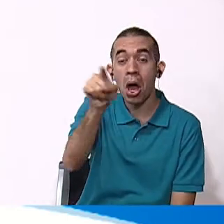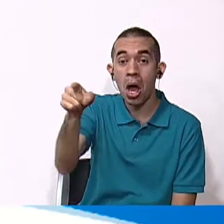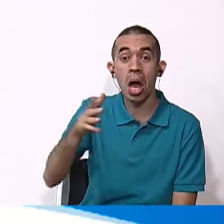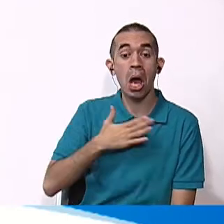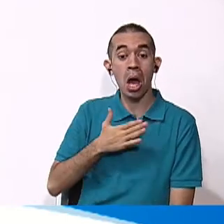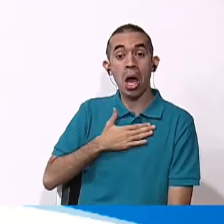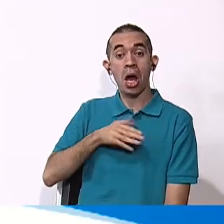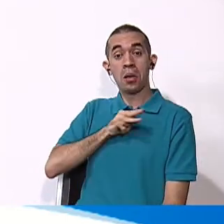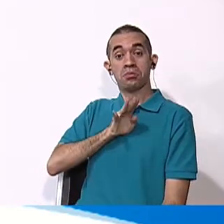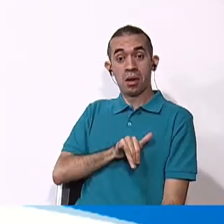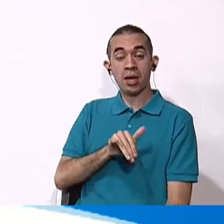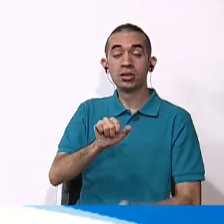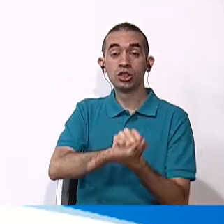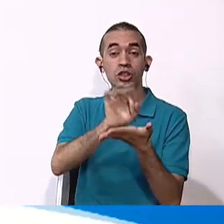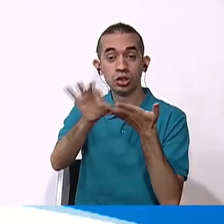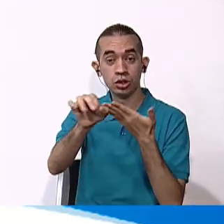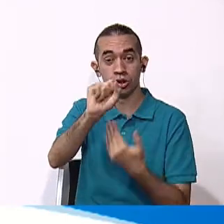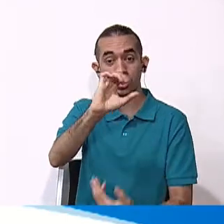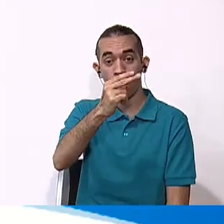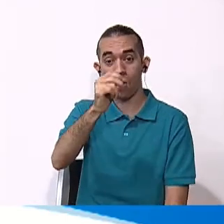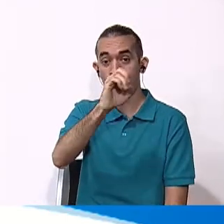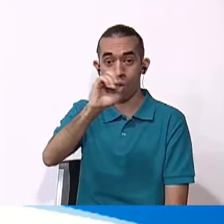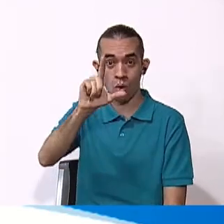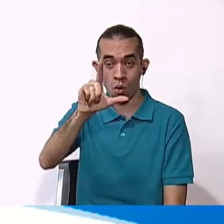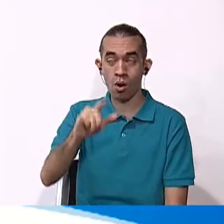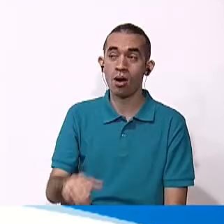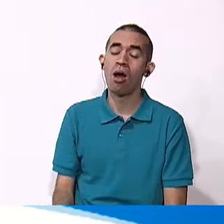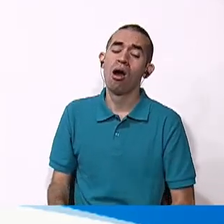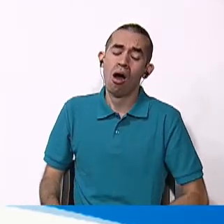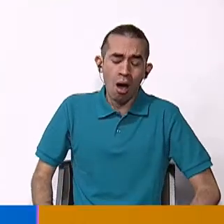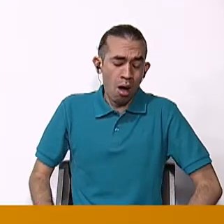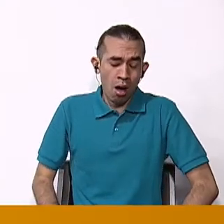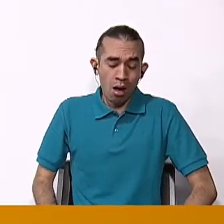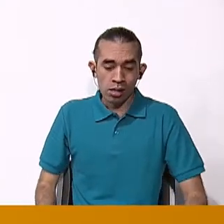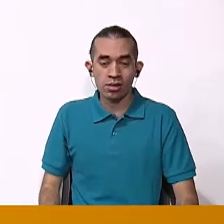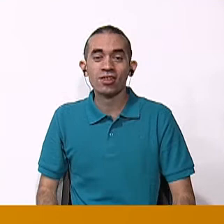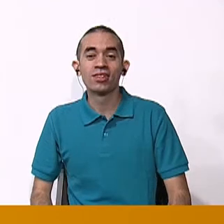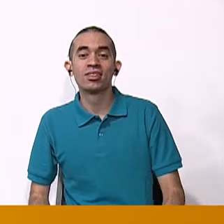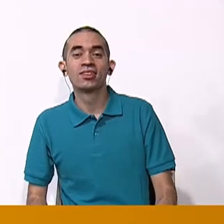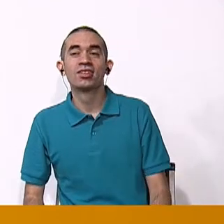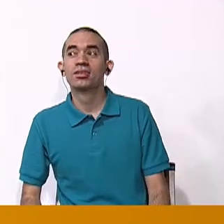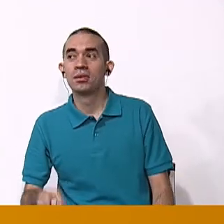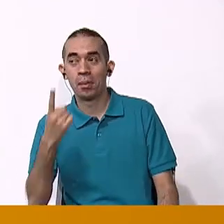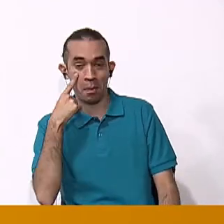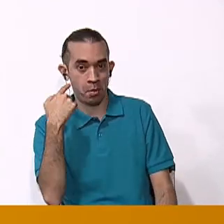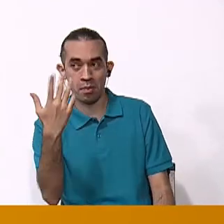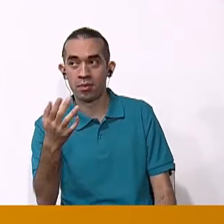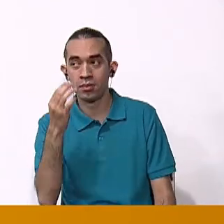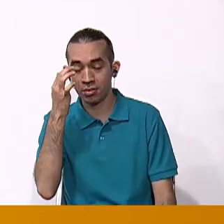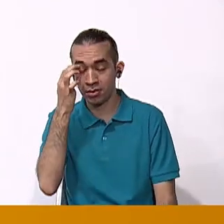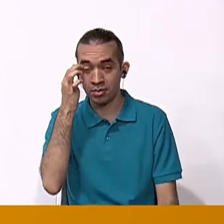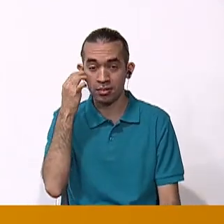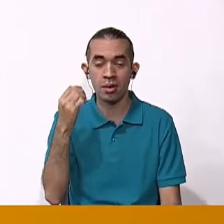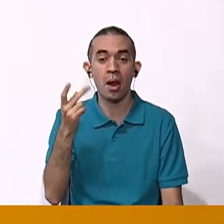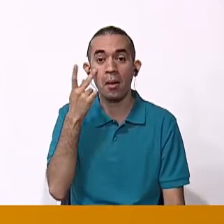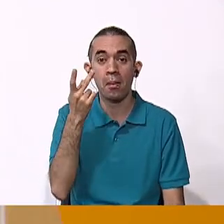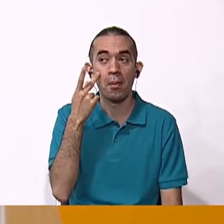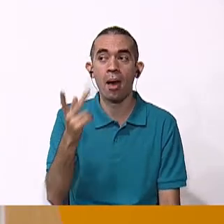is my school. Oh, teacher, yes, and look,